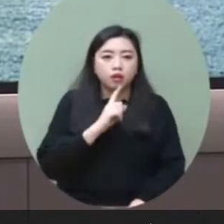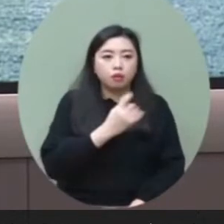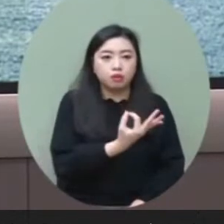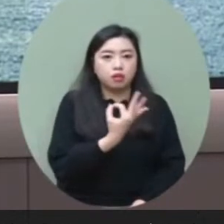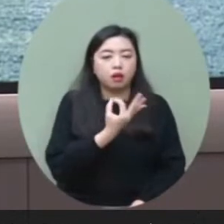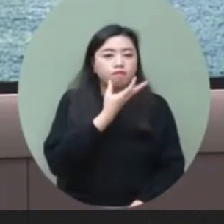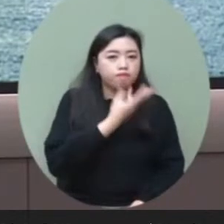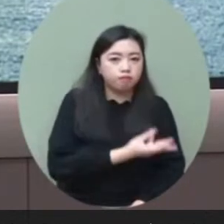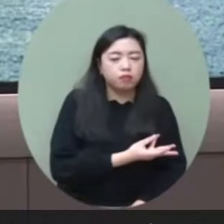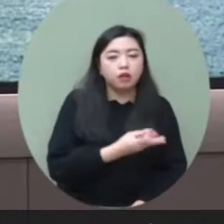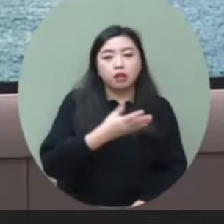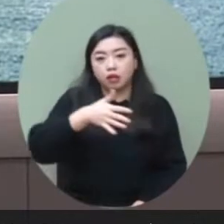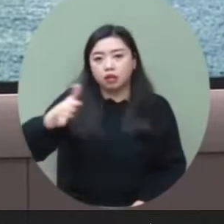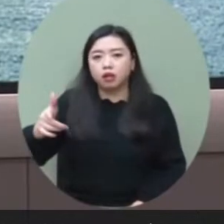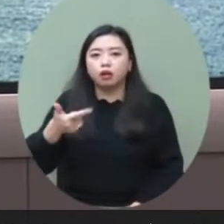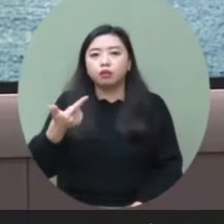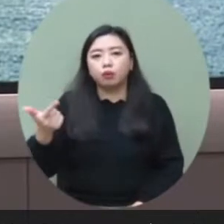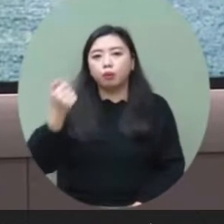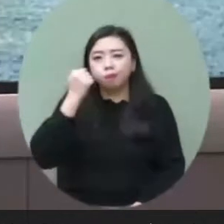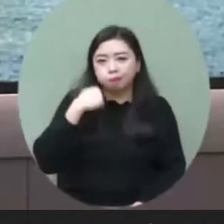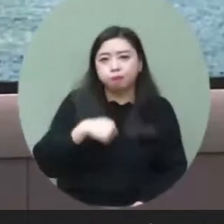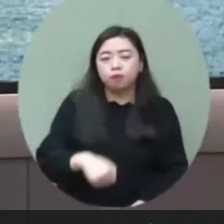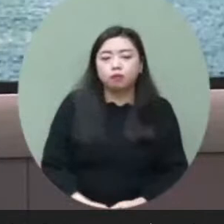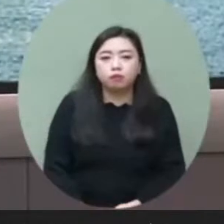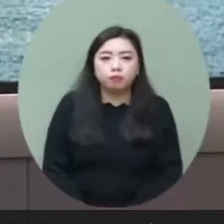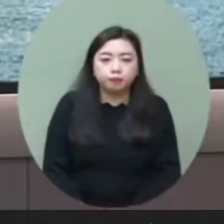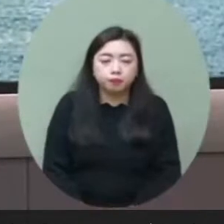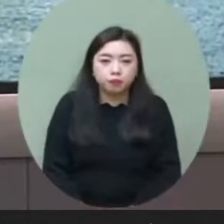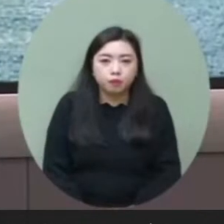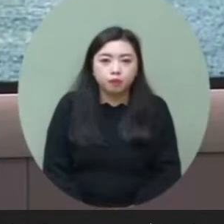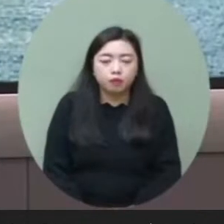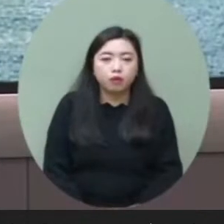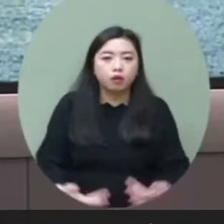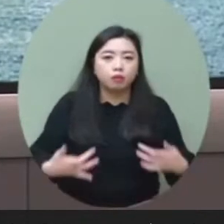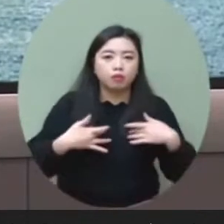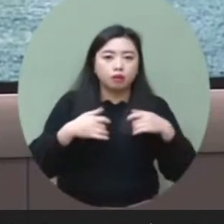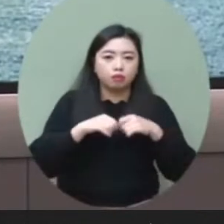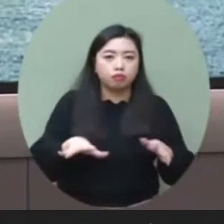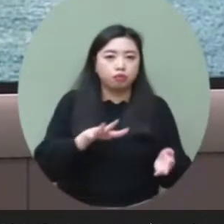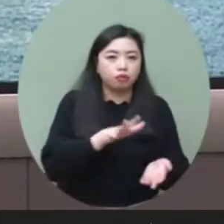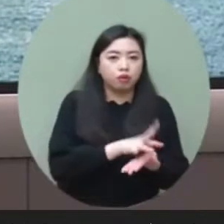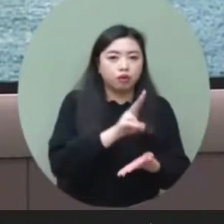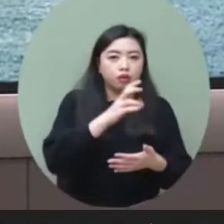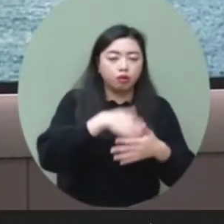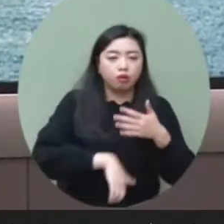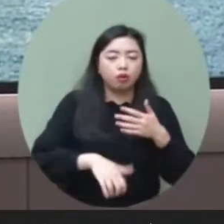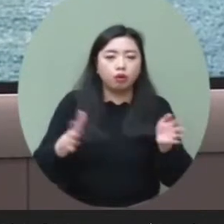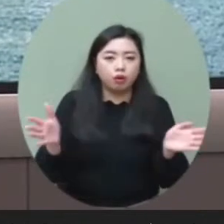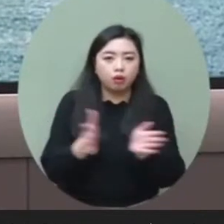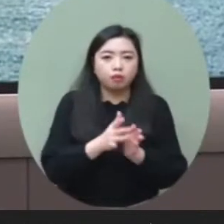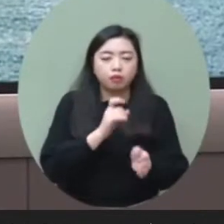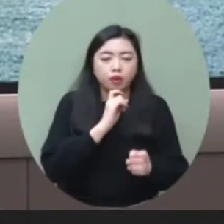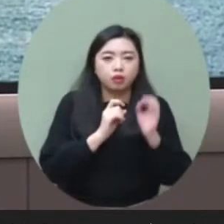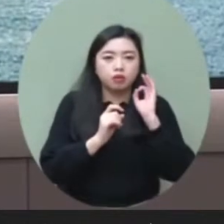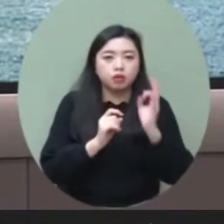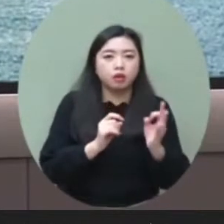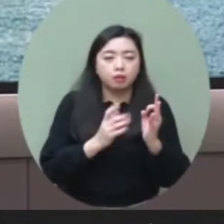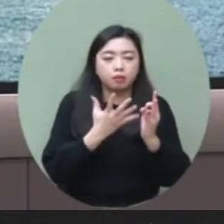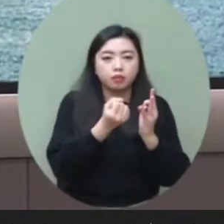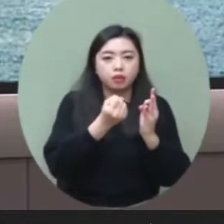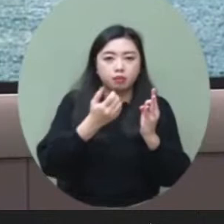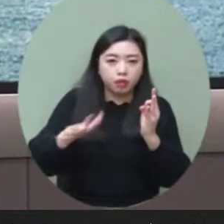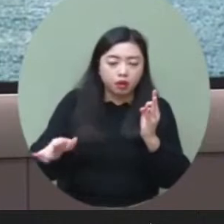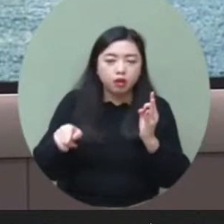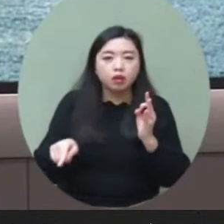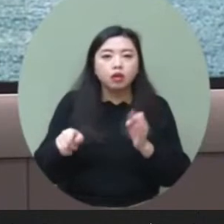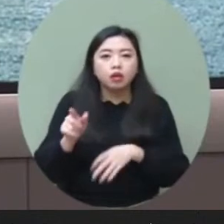hospitals. Apart from the 3 children, the majority were the elderly. In the past